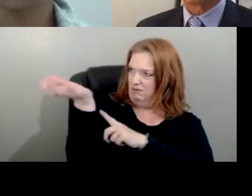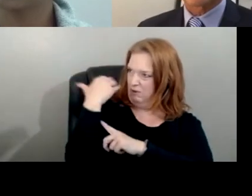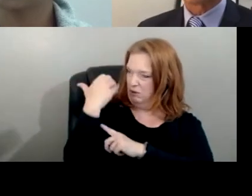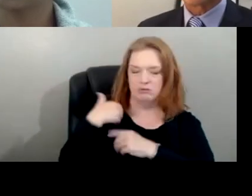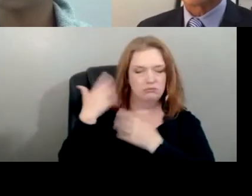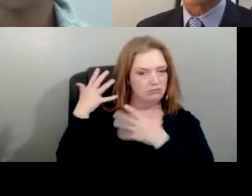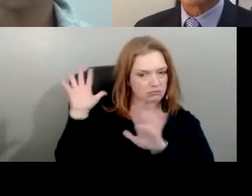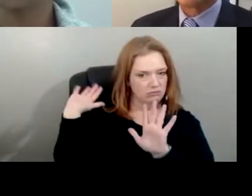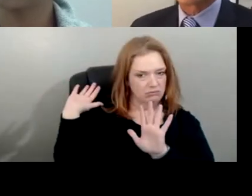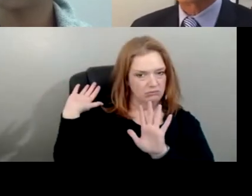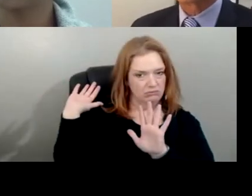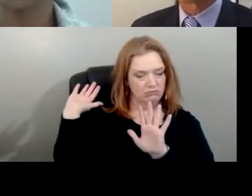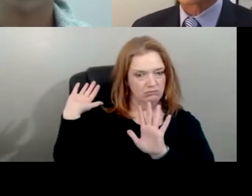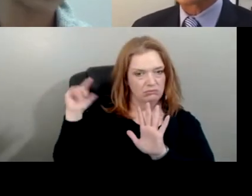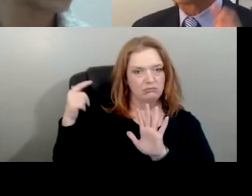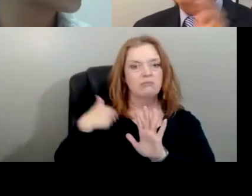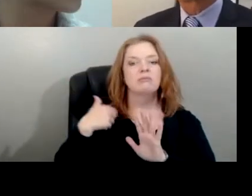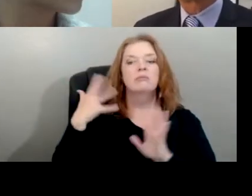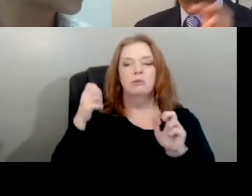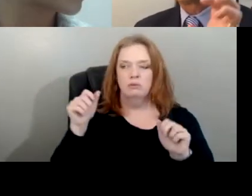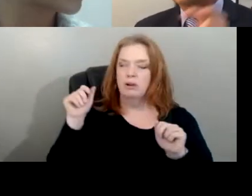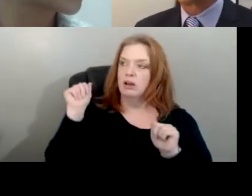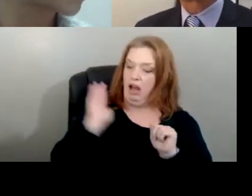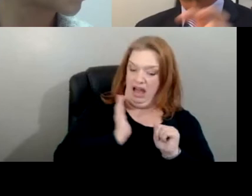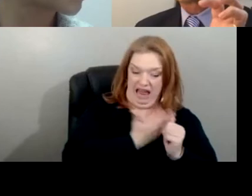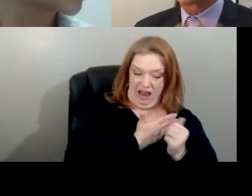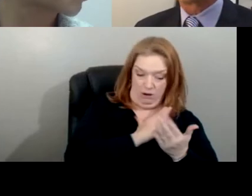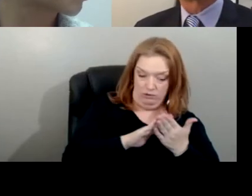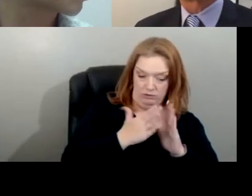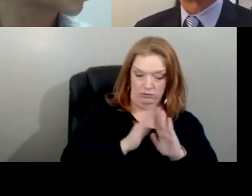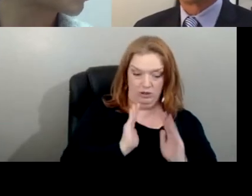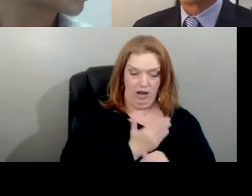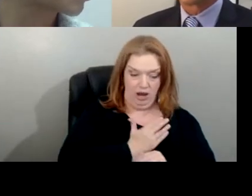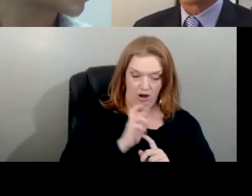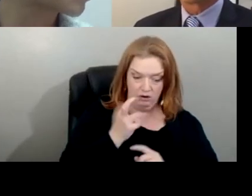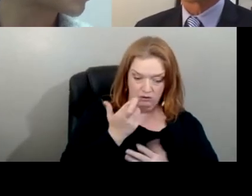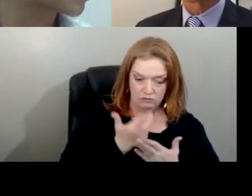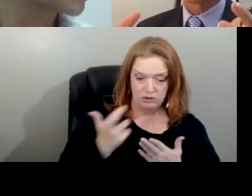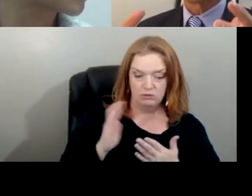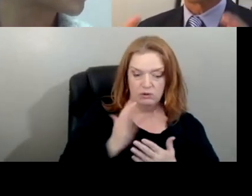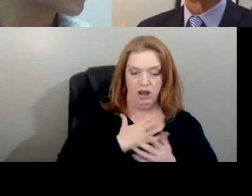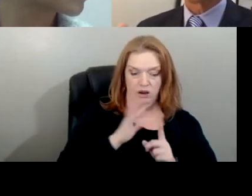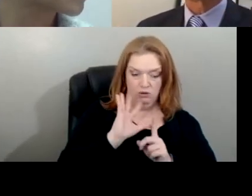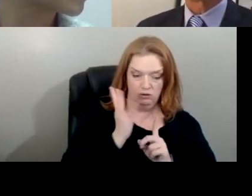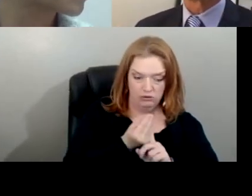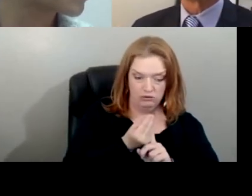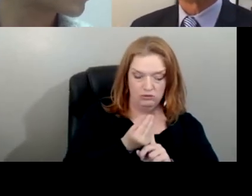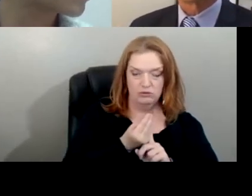want something that takes into account our community, our resources, our culture, our